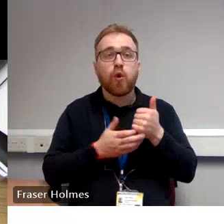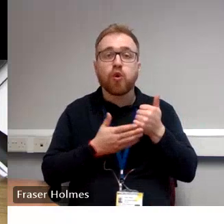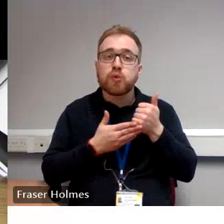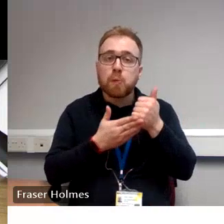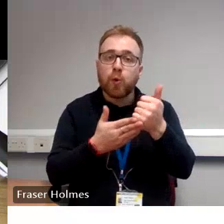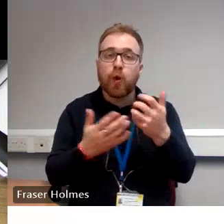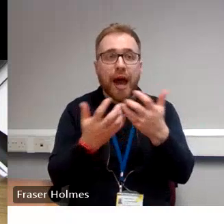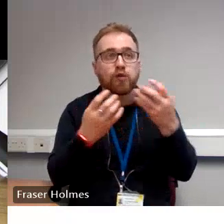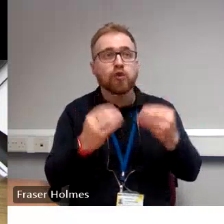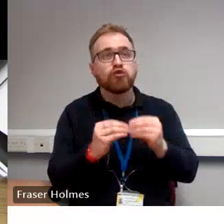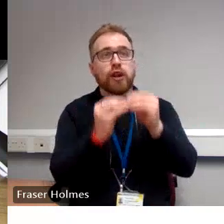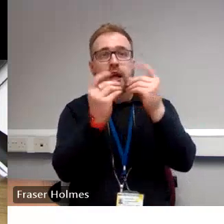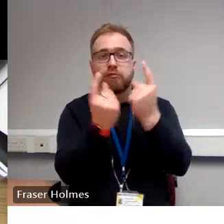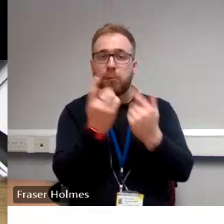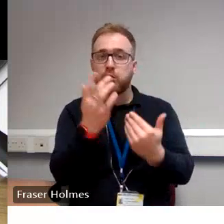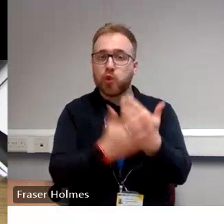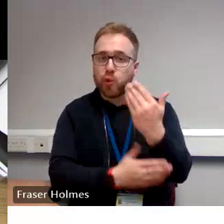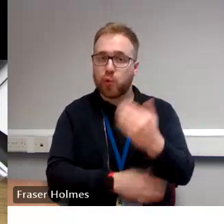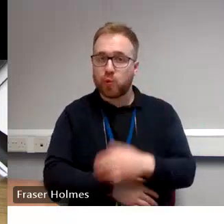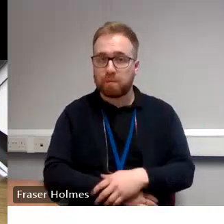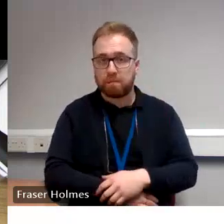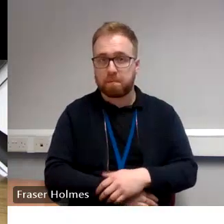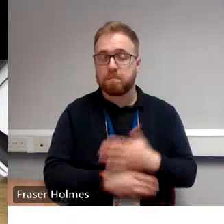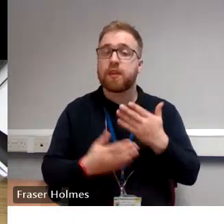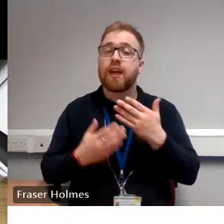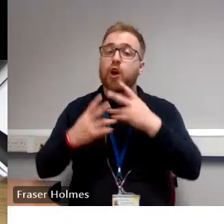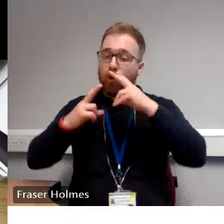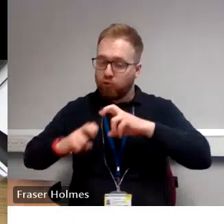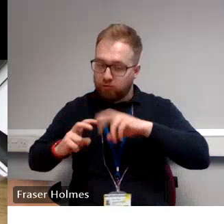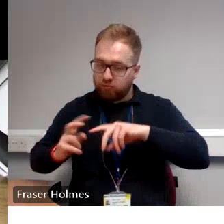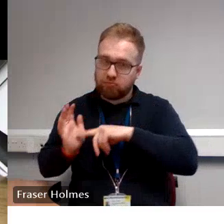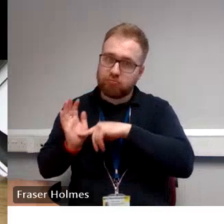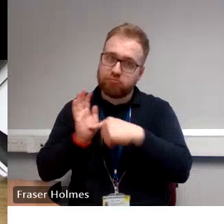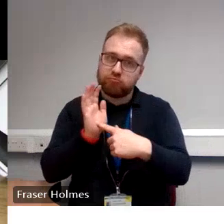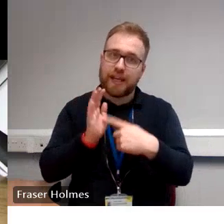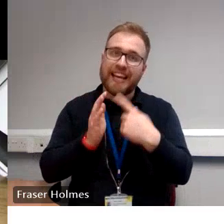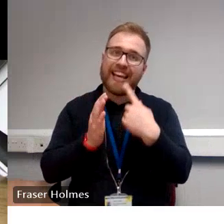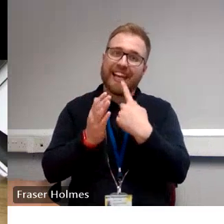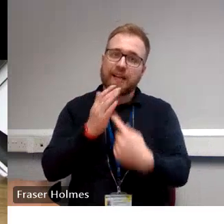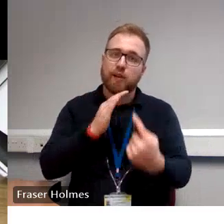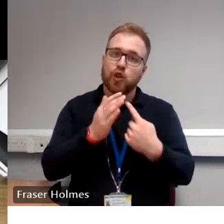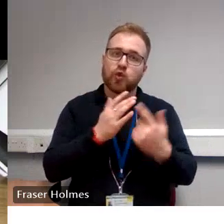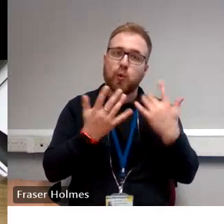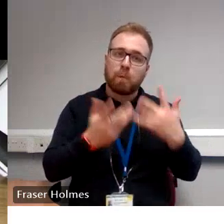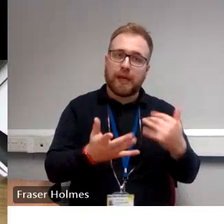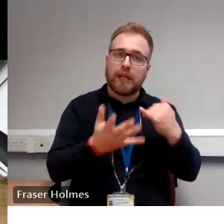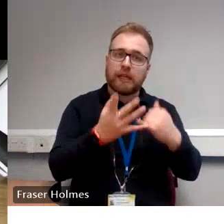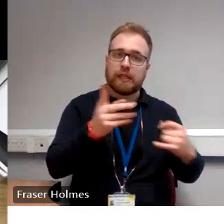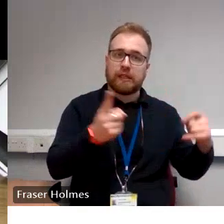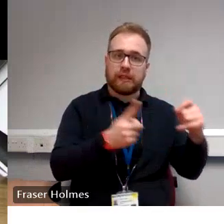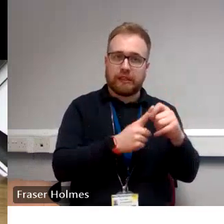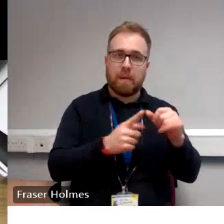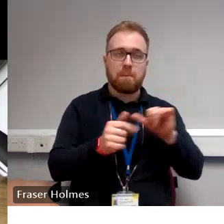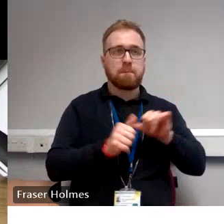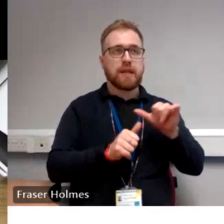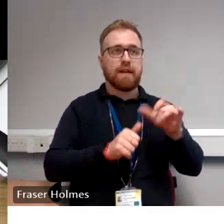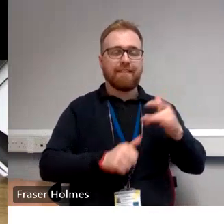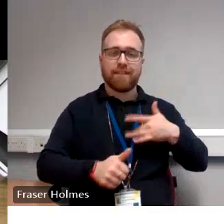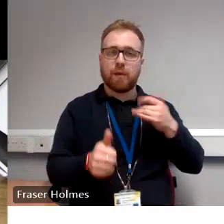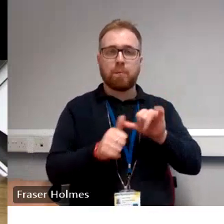new. Studies show that individuals with social prescriptions get better and feel better